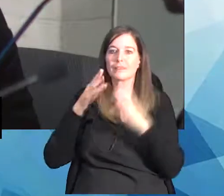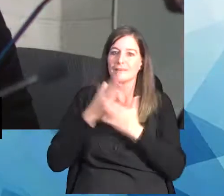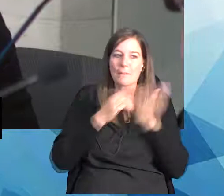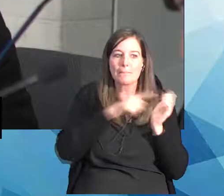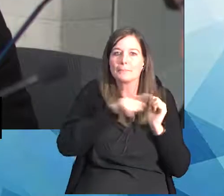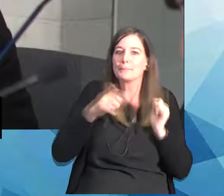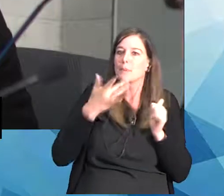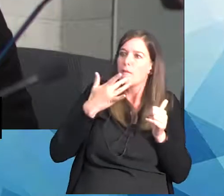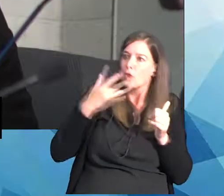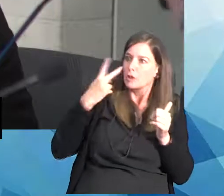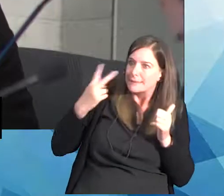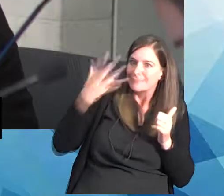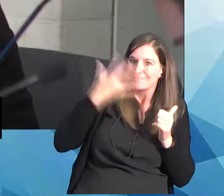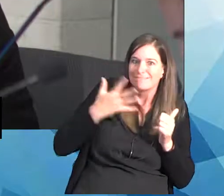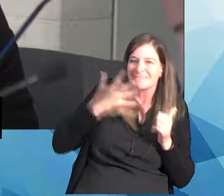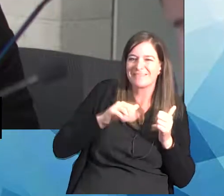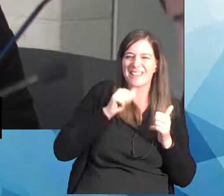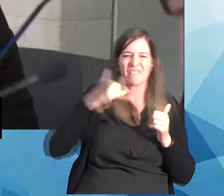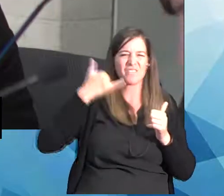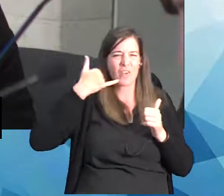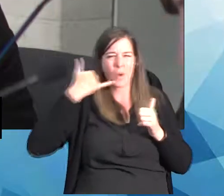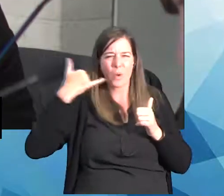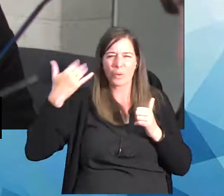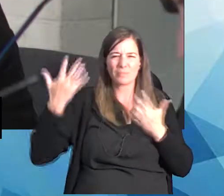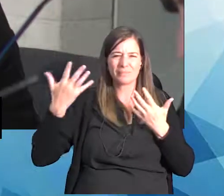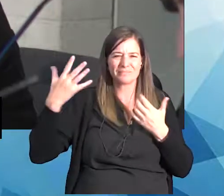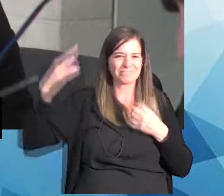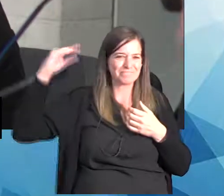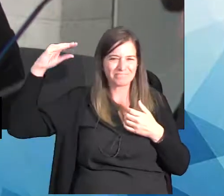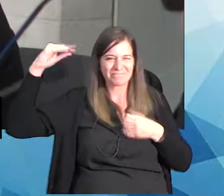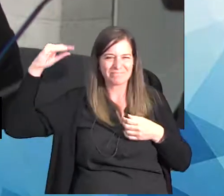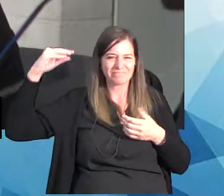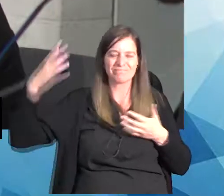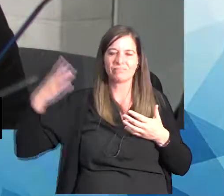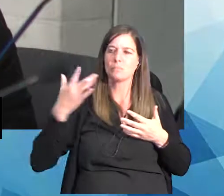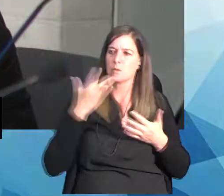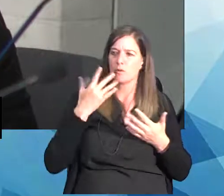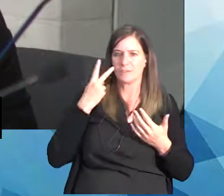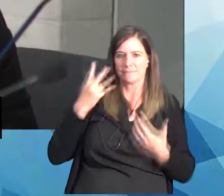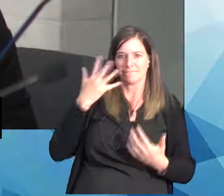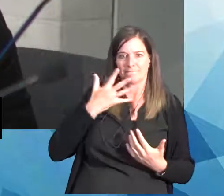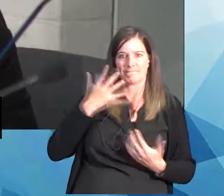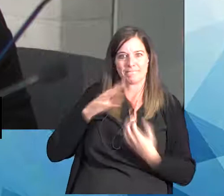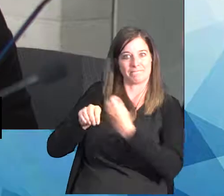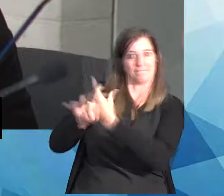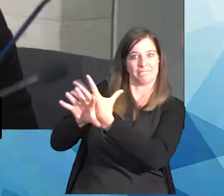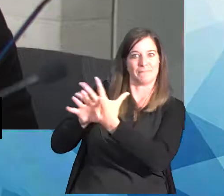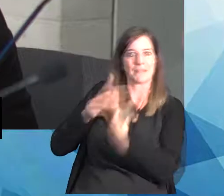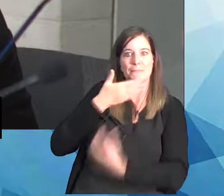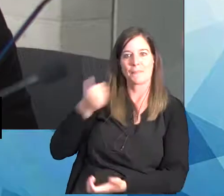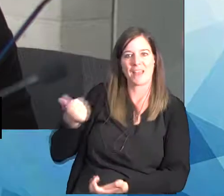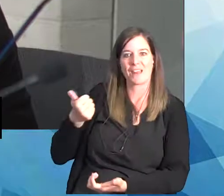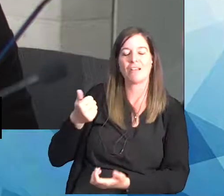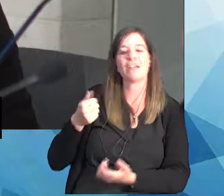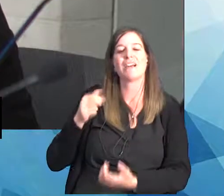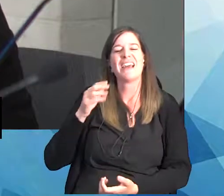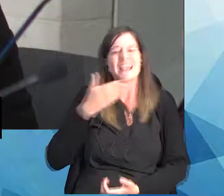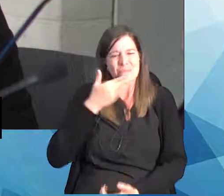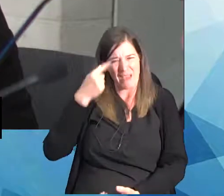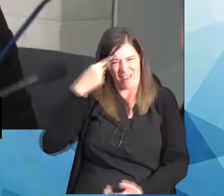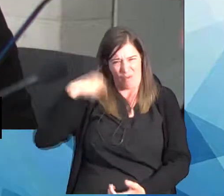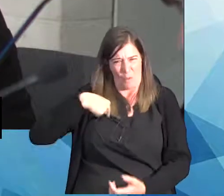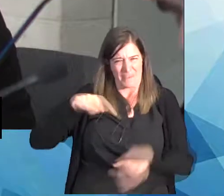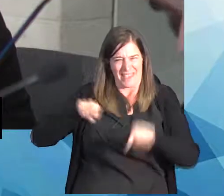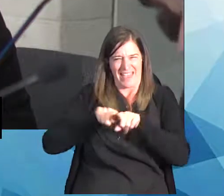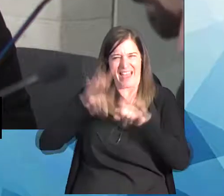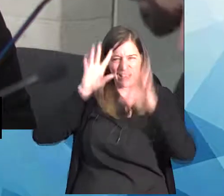it helps everyone really, as opposed to just on the phone. Okay. And it's quite frankly, it's better for me too, because I can't see